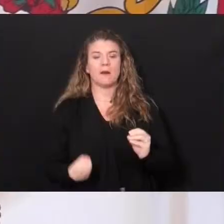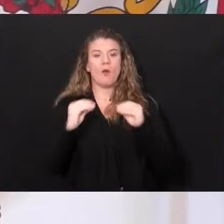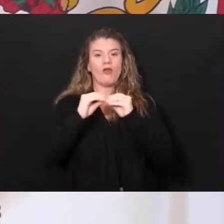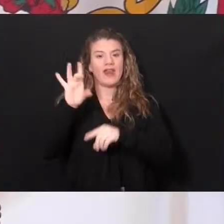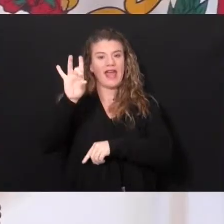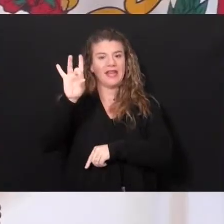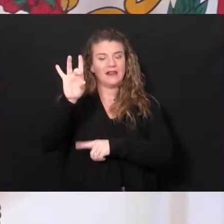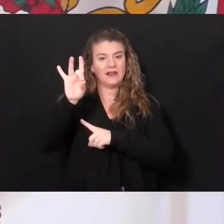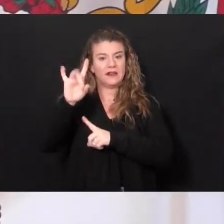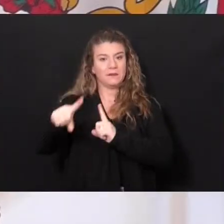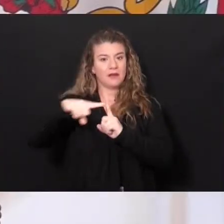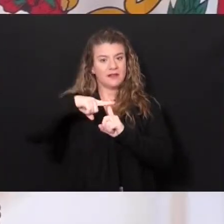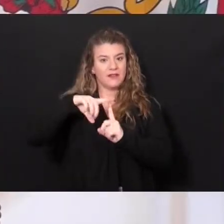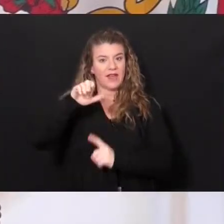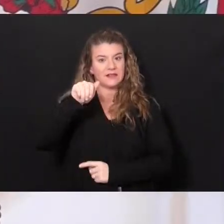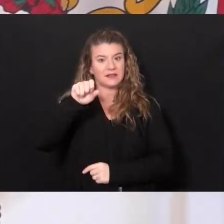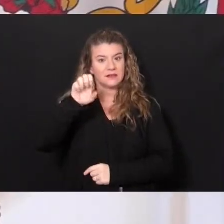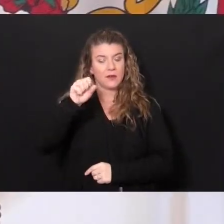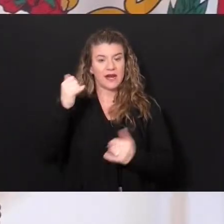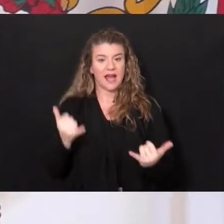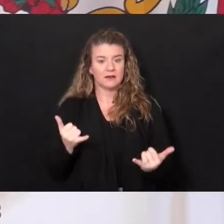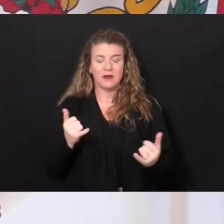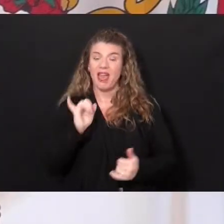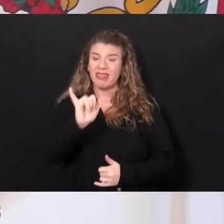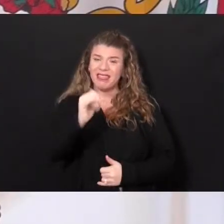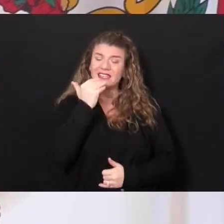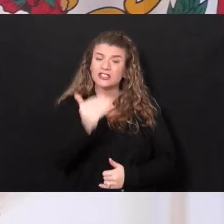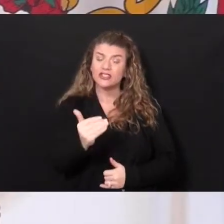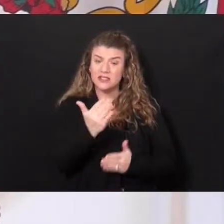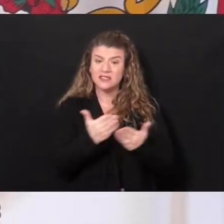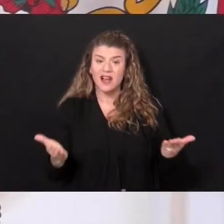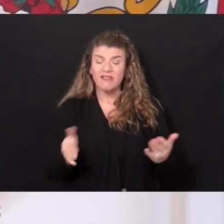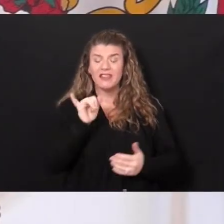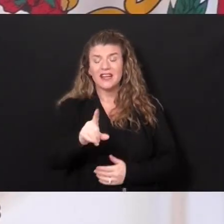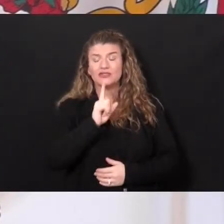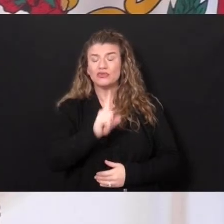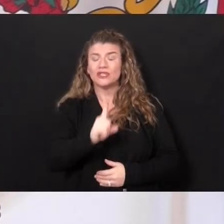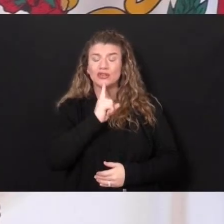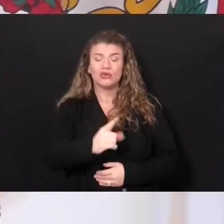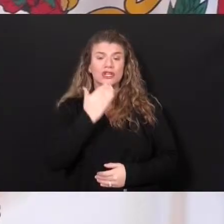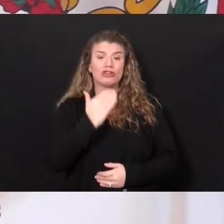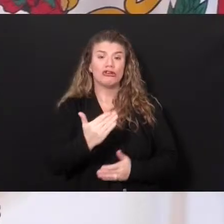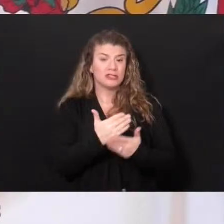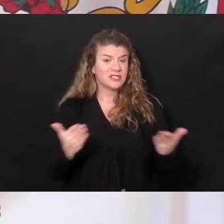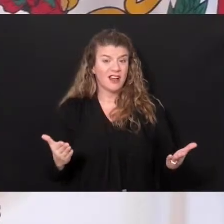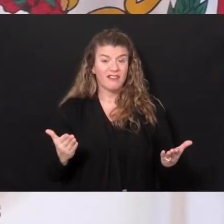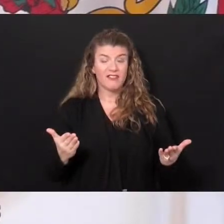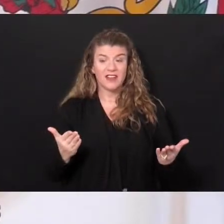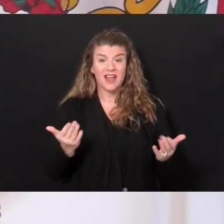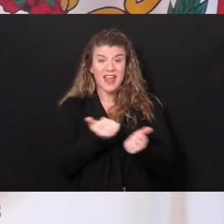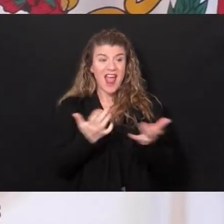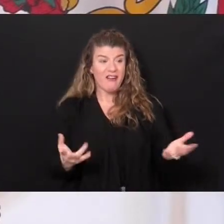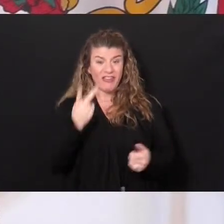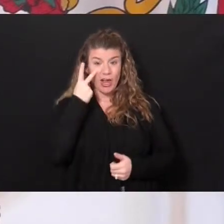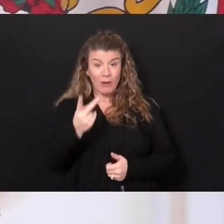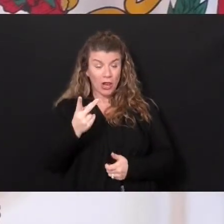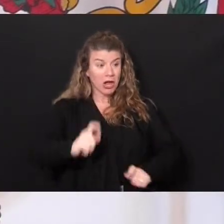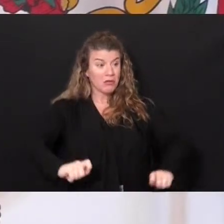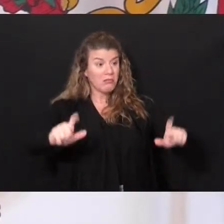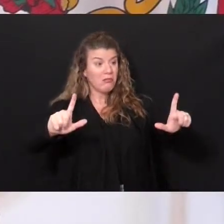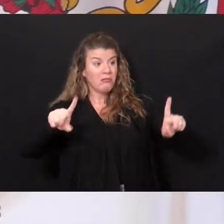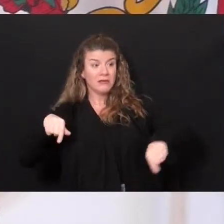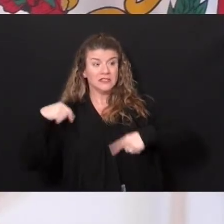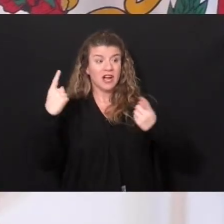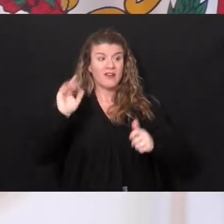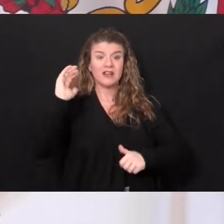cases. I mean, man, that's good stuff. That is good stuff. All this looks like progress, progress, progress. We